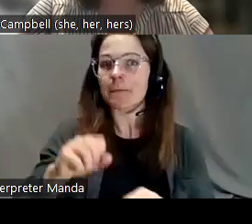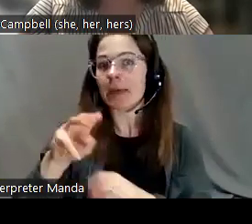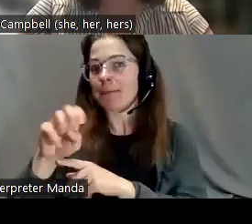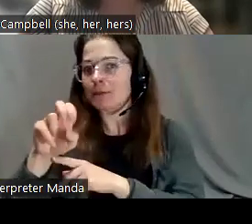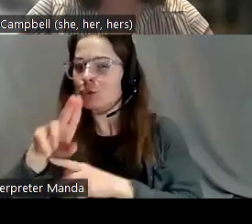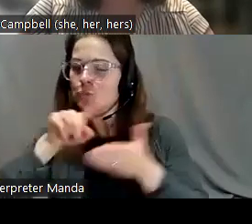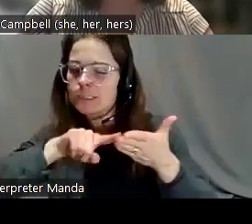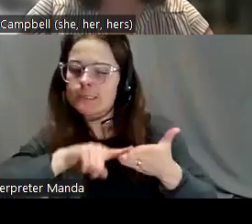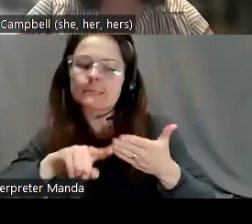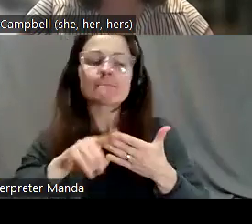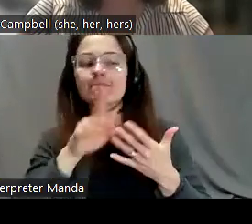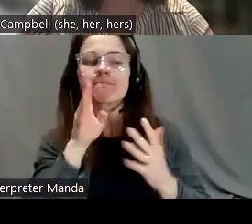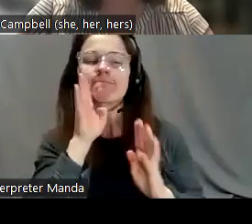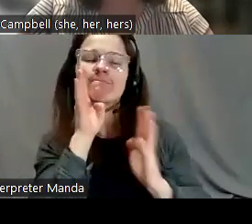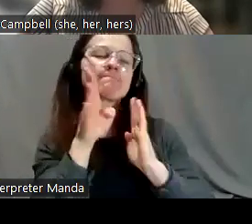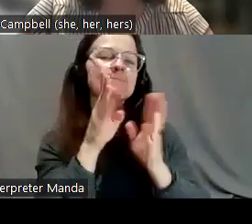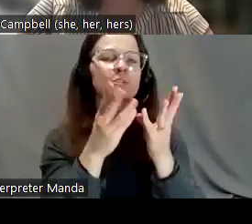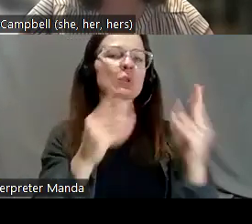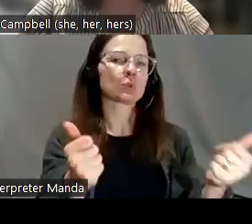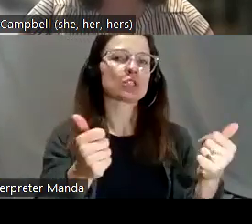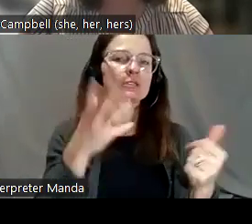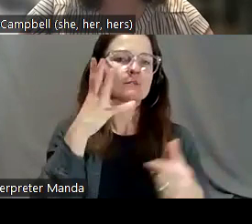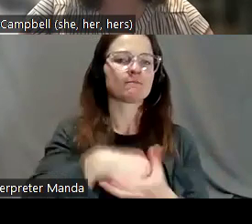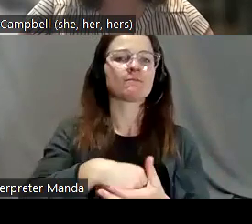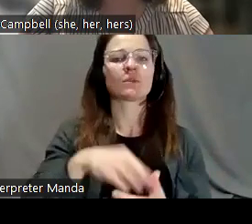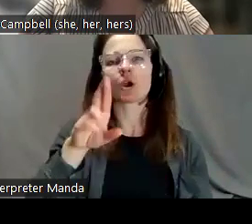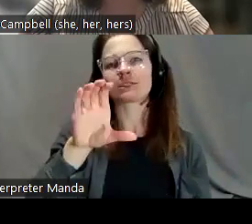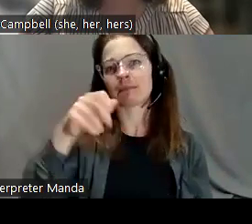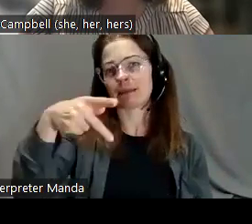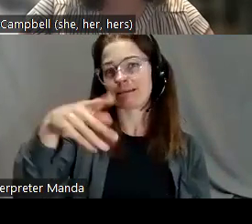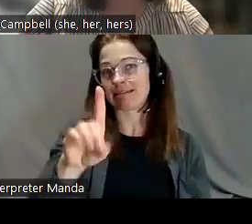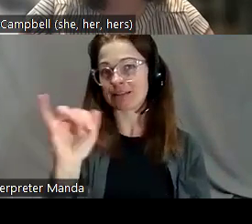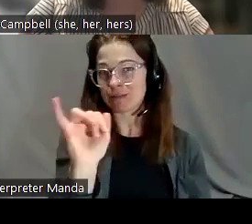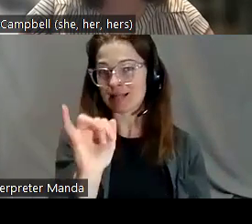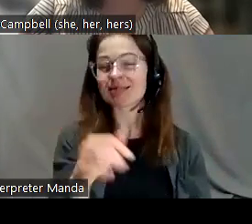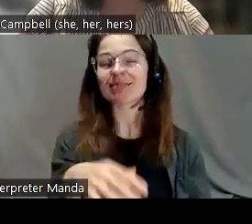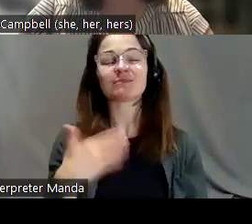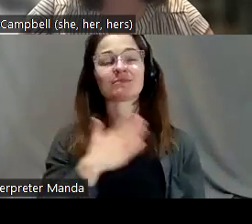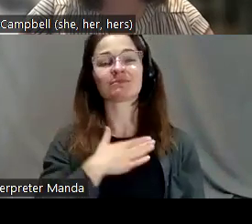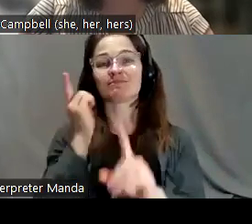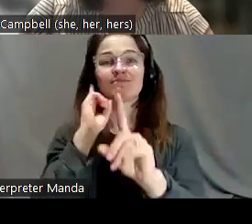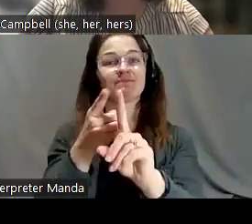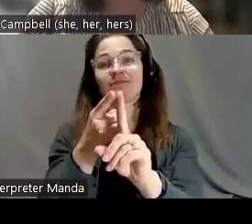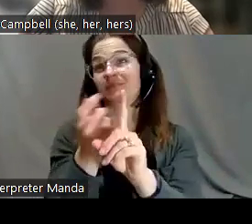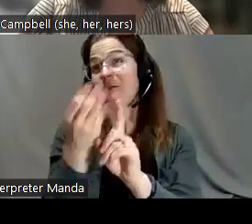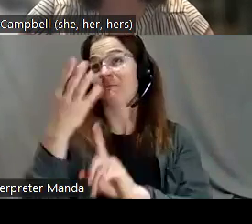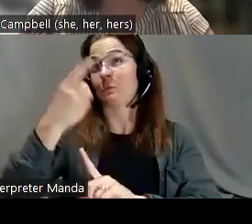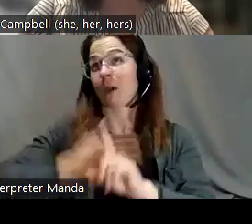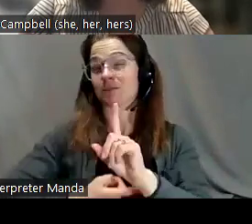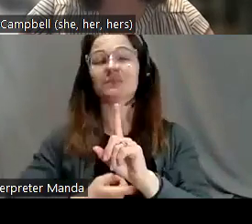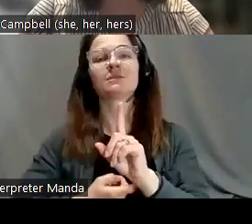developing some solutions around in RCPD as well. So I'm hoping that in a matter of months, we'll have